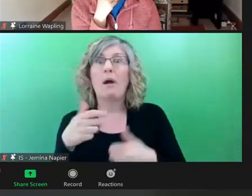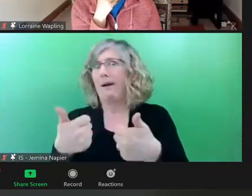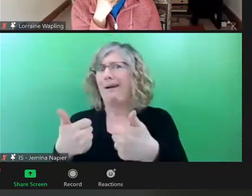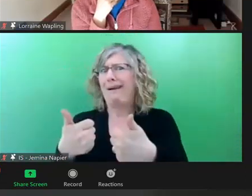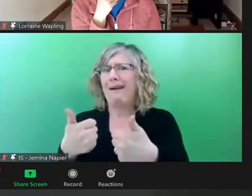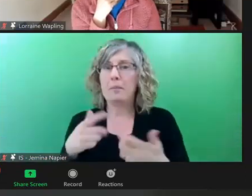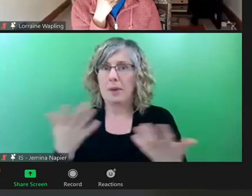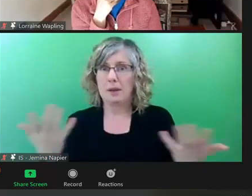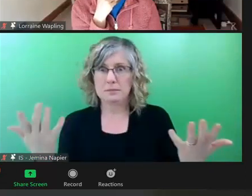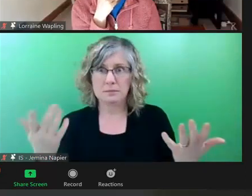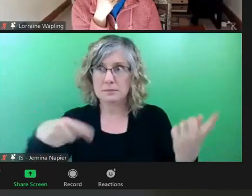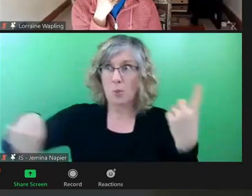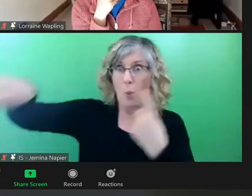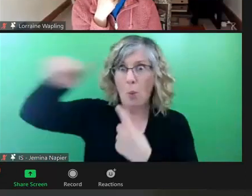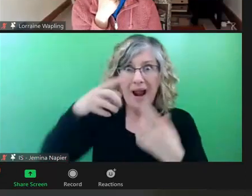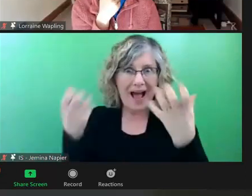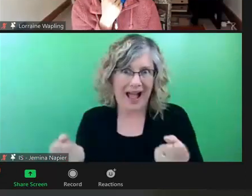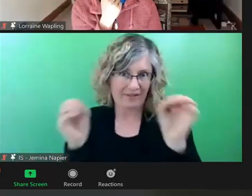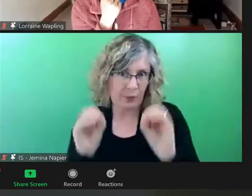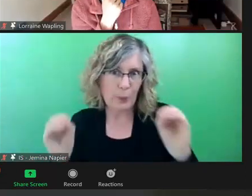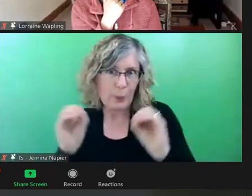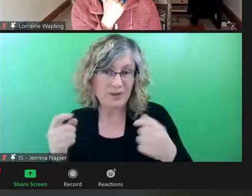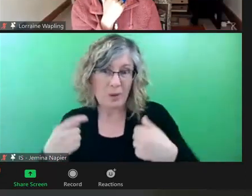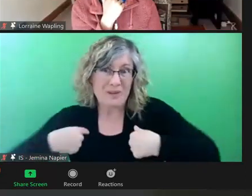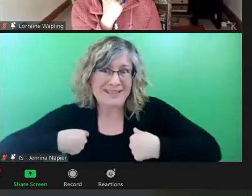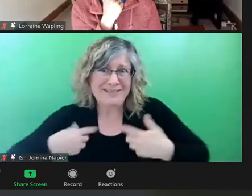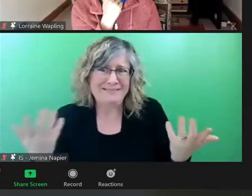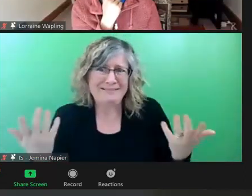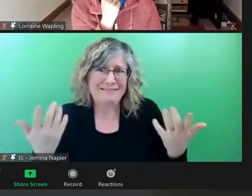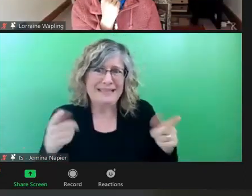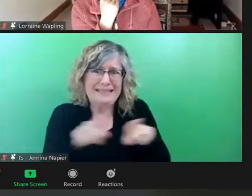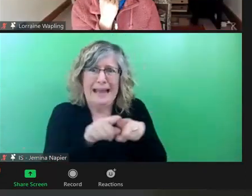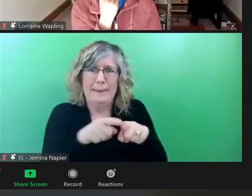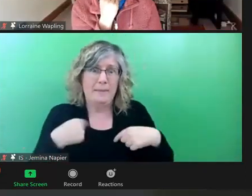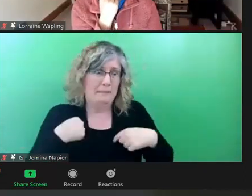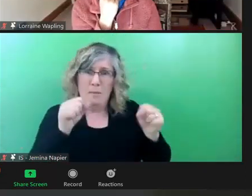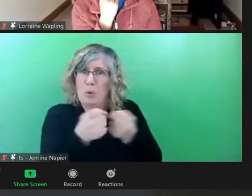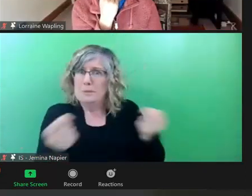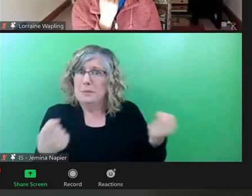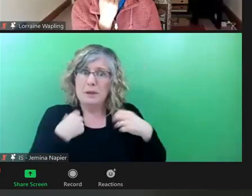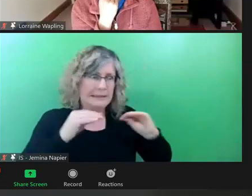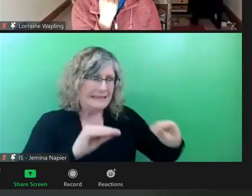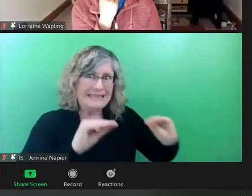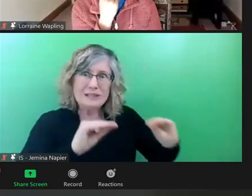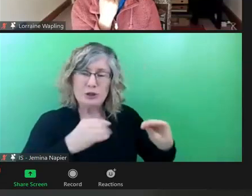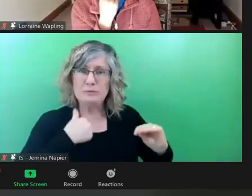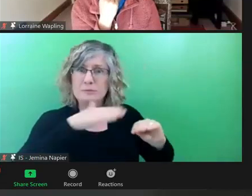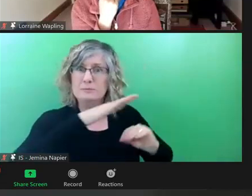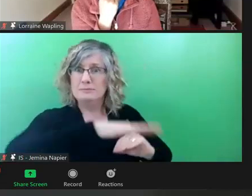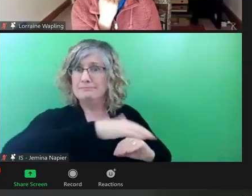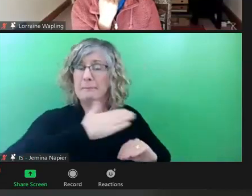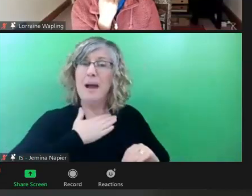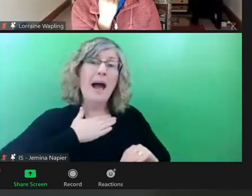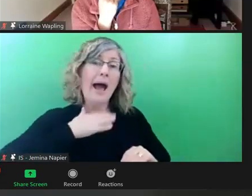my daughter because you had to go back to the textbook and, yeah. But for all the